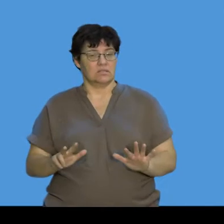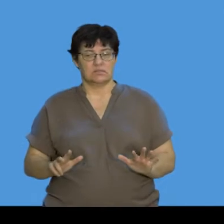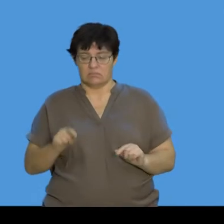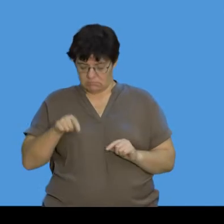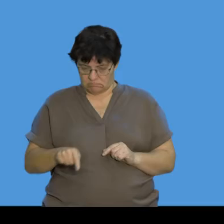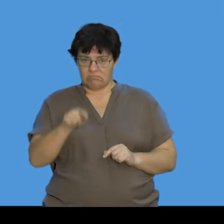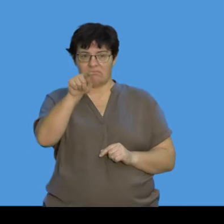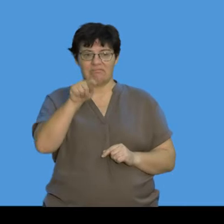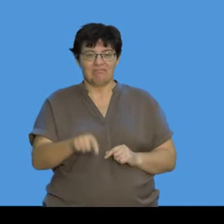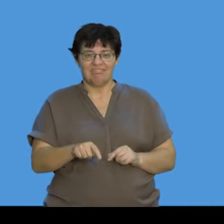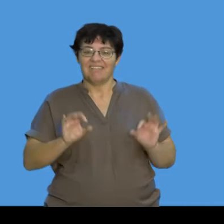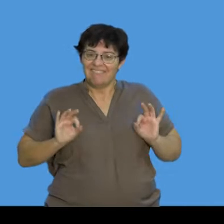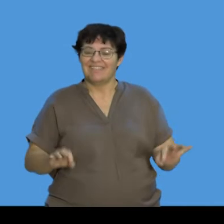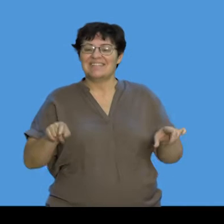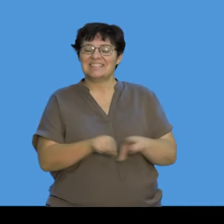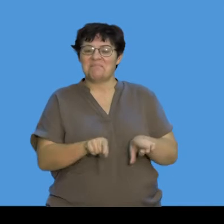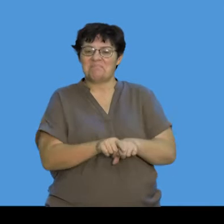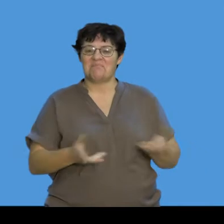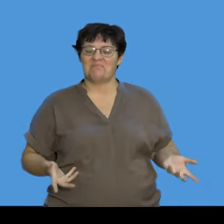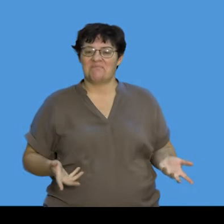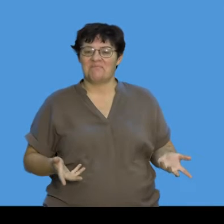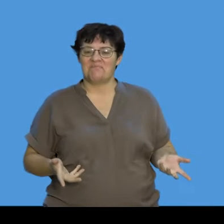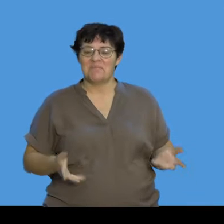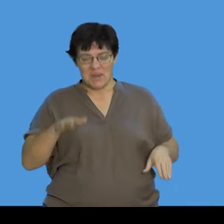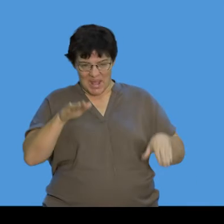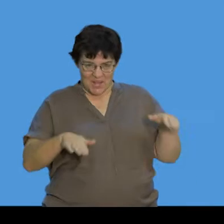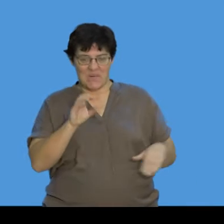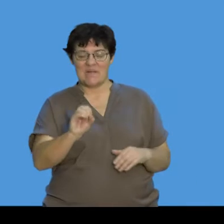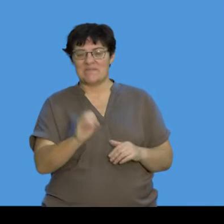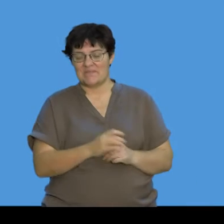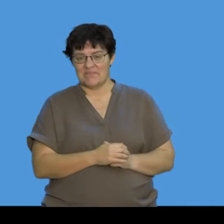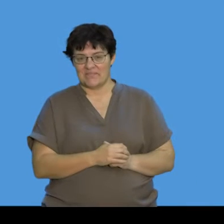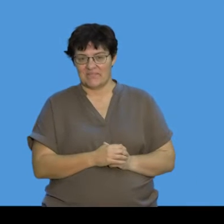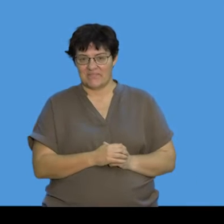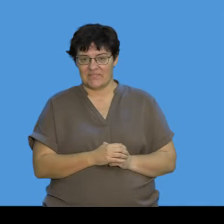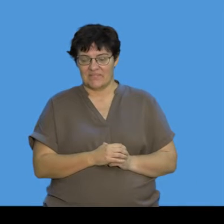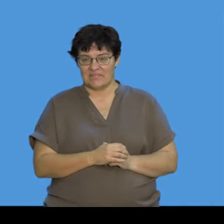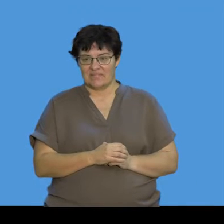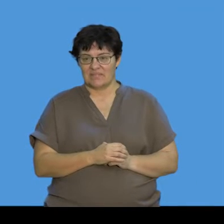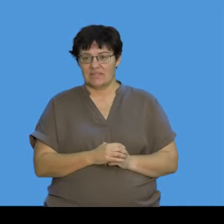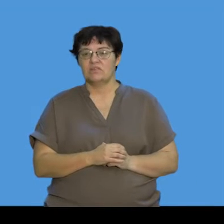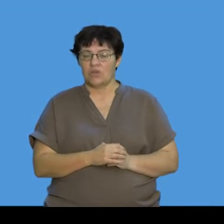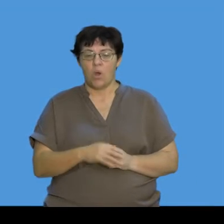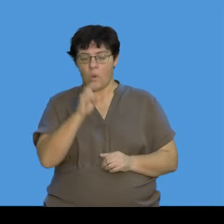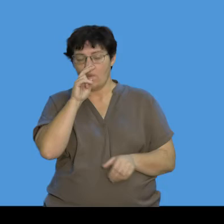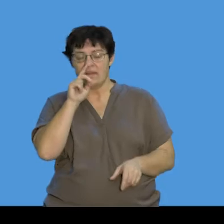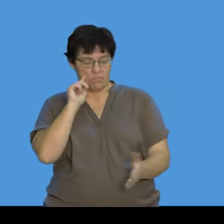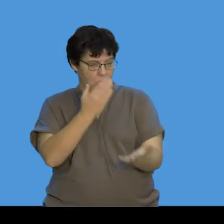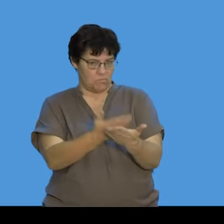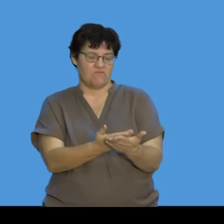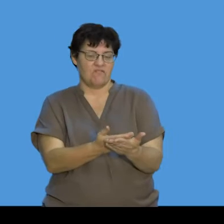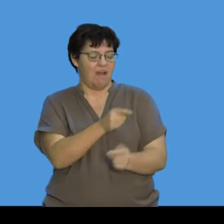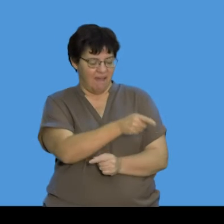8. So you can see that these two are equal to each other. So our required to prove